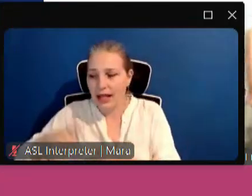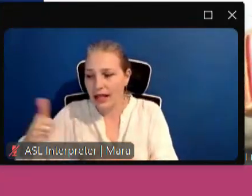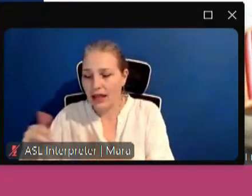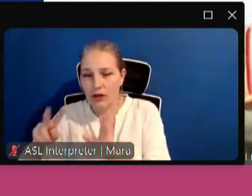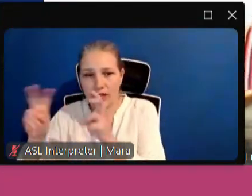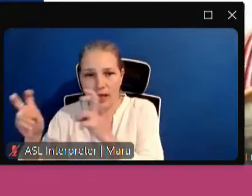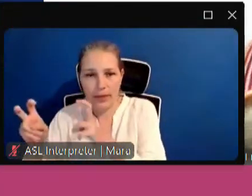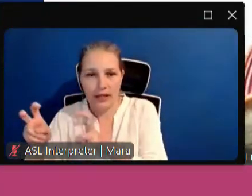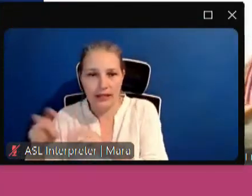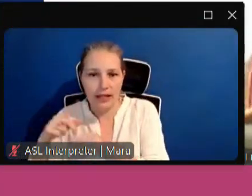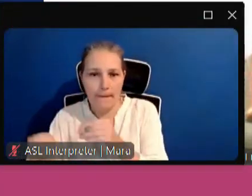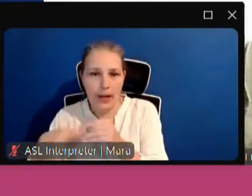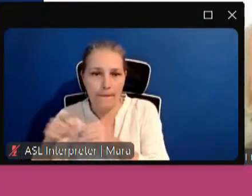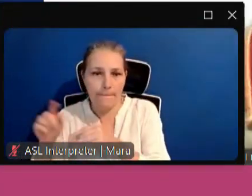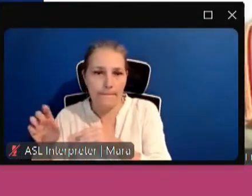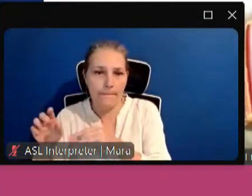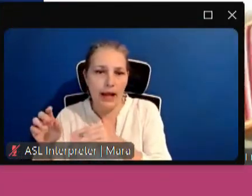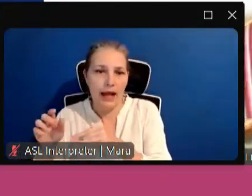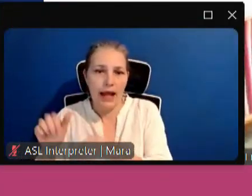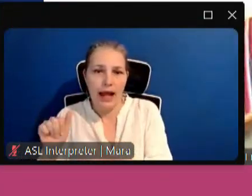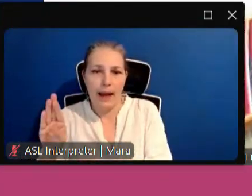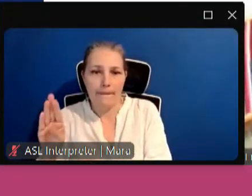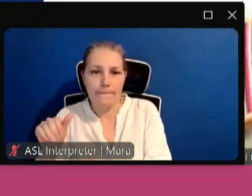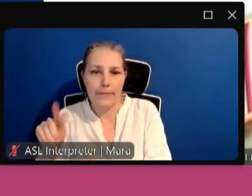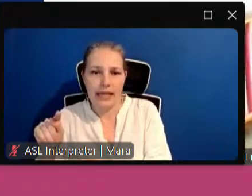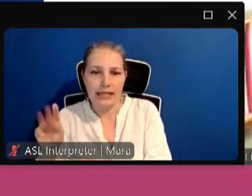abatement properties, and this is just a general